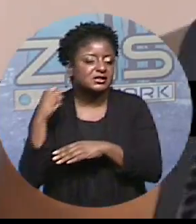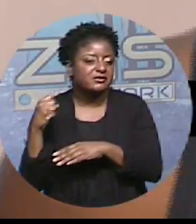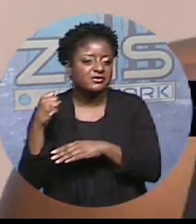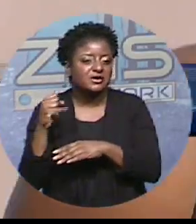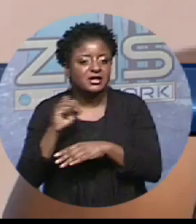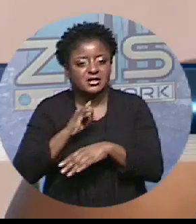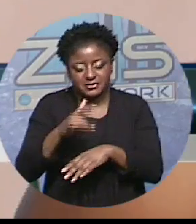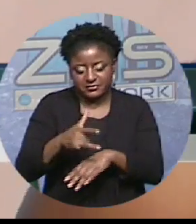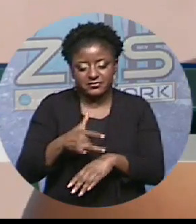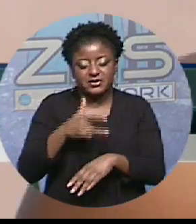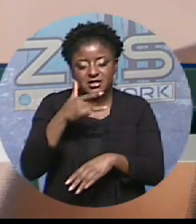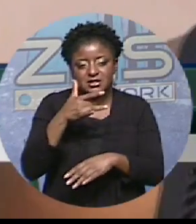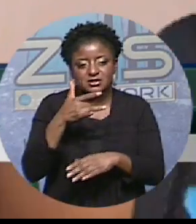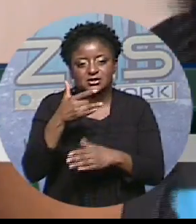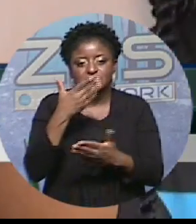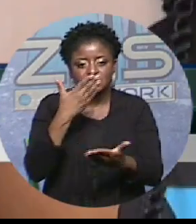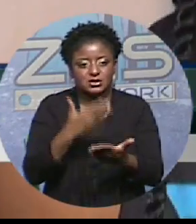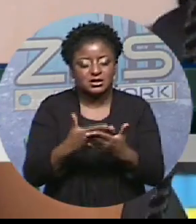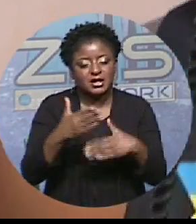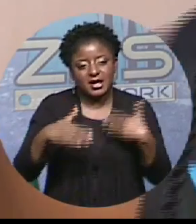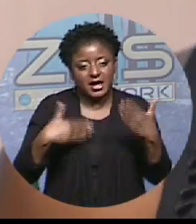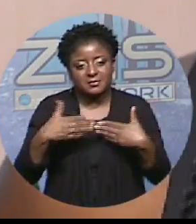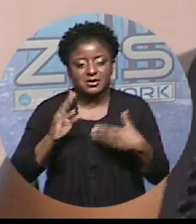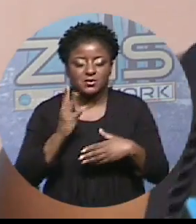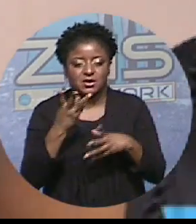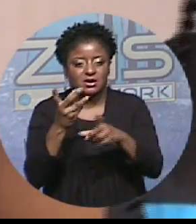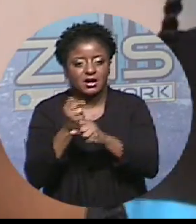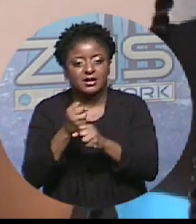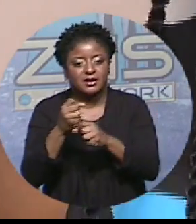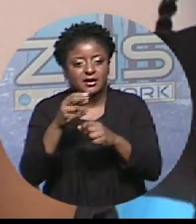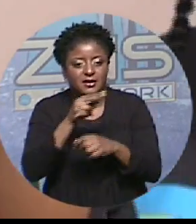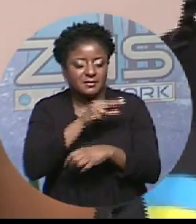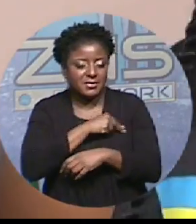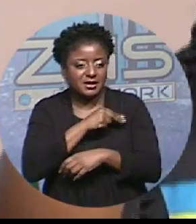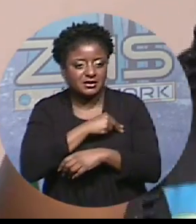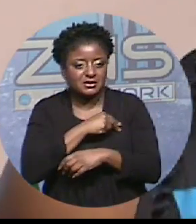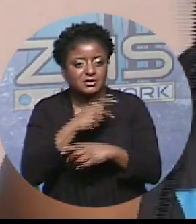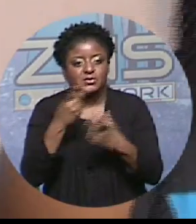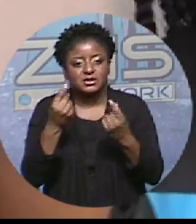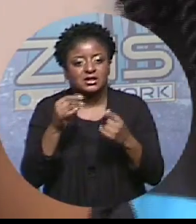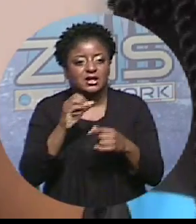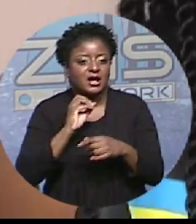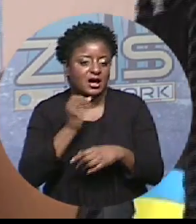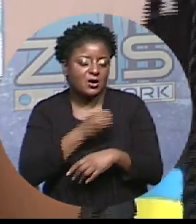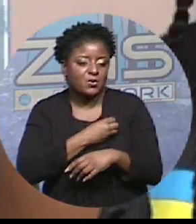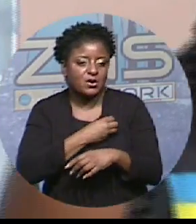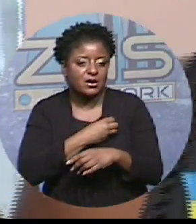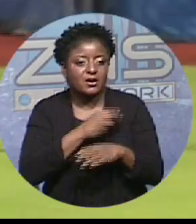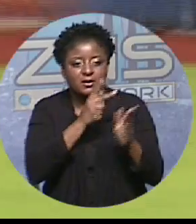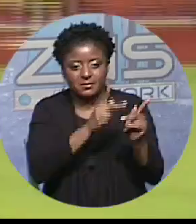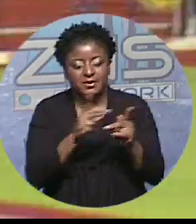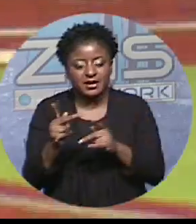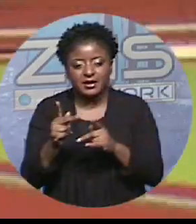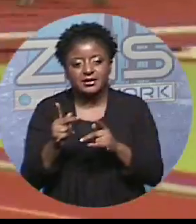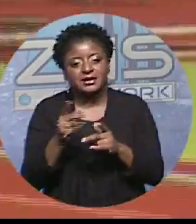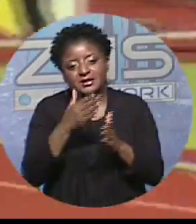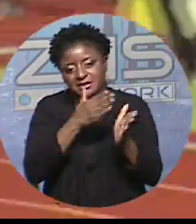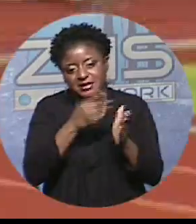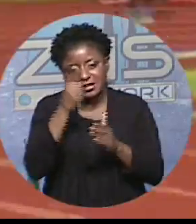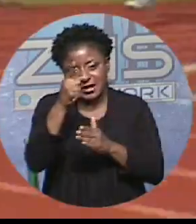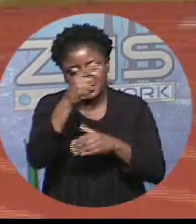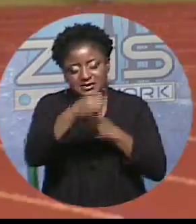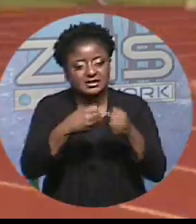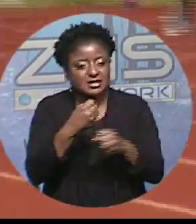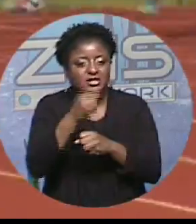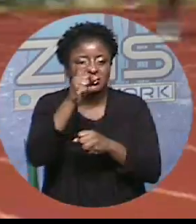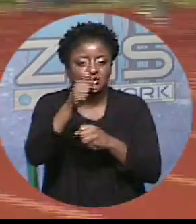happy that we came out with a medal, and I'm happy that we executed our race plan. But next year it should be quite different. On to the under-18